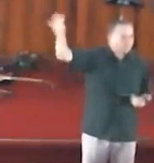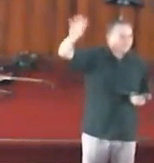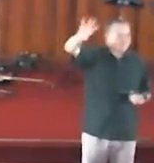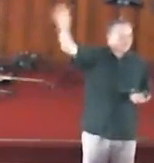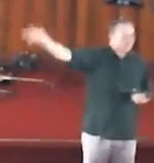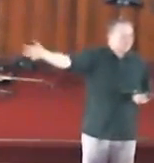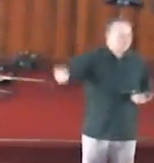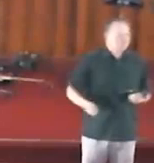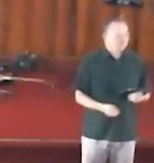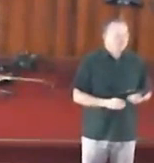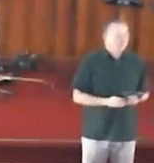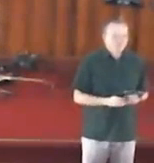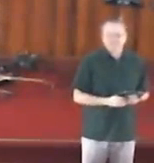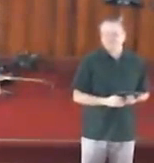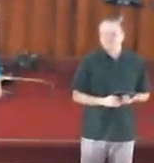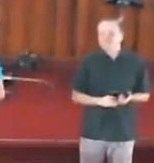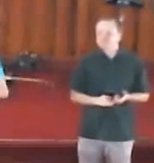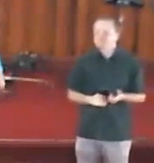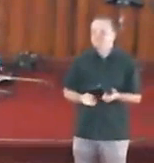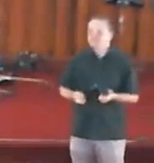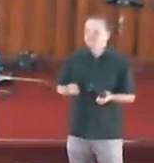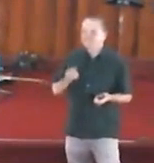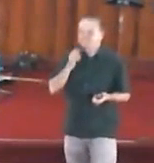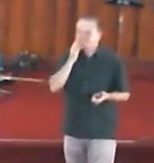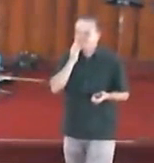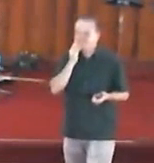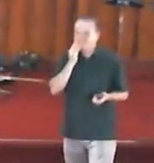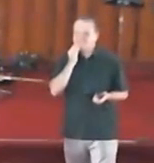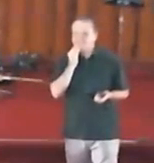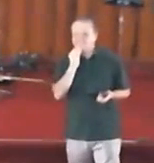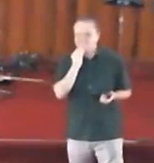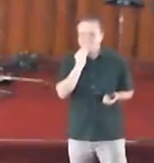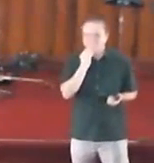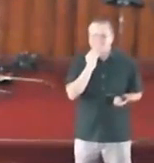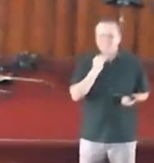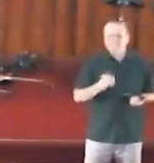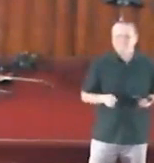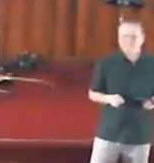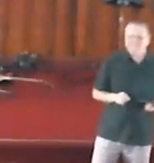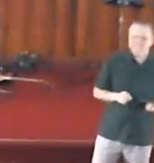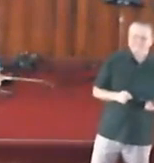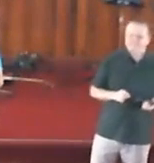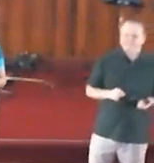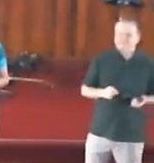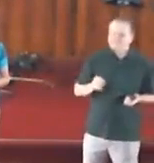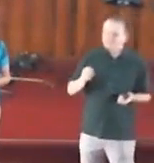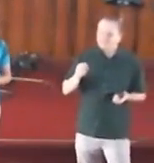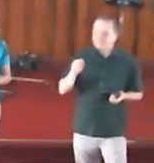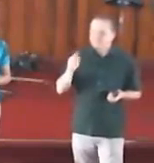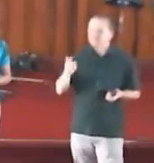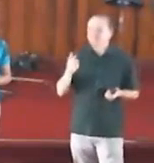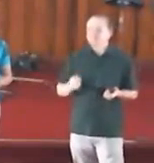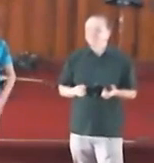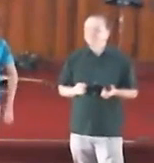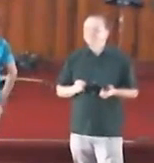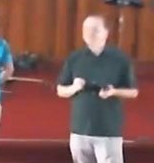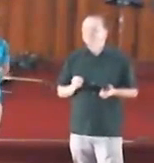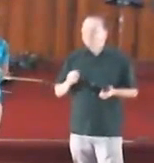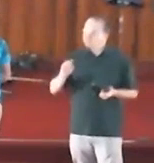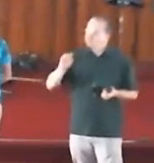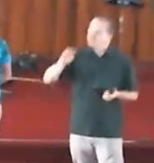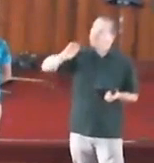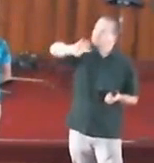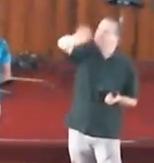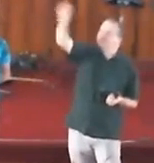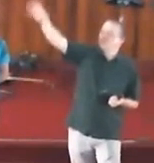muchas veces uno ve arcoíris. Rain comes in from Limón and very often we can see rainbows. Y la pregunta es, ahí